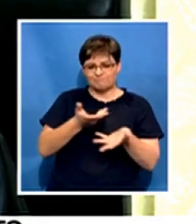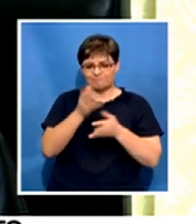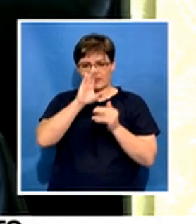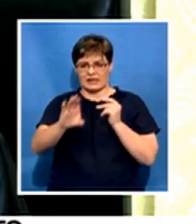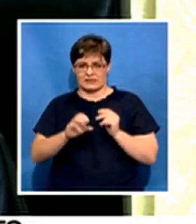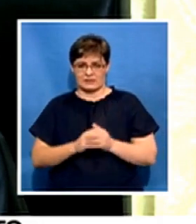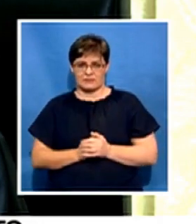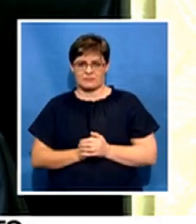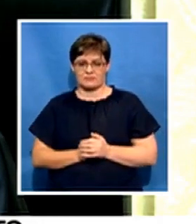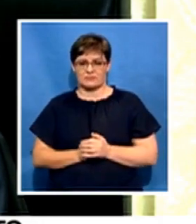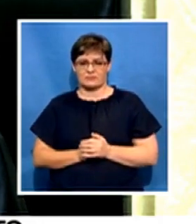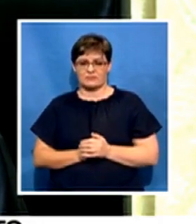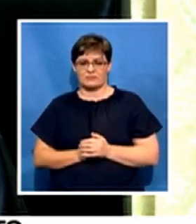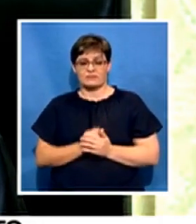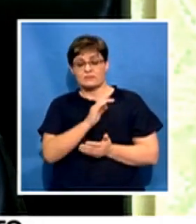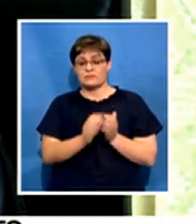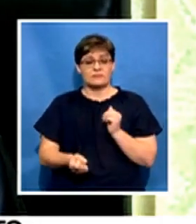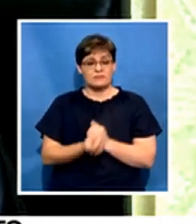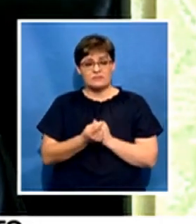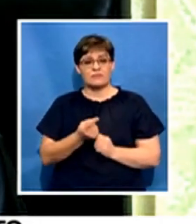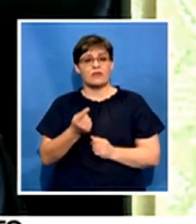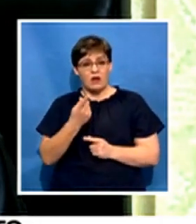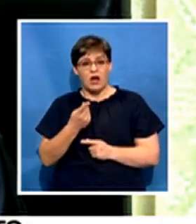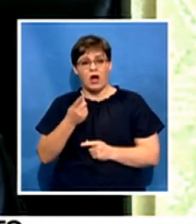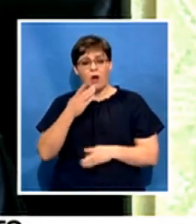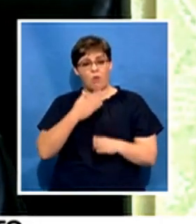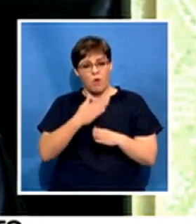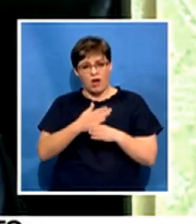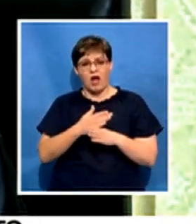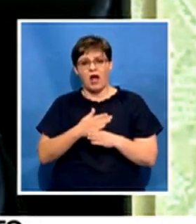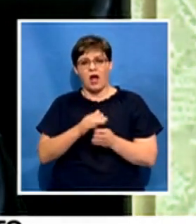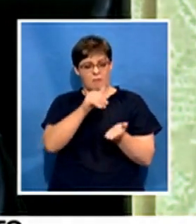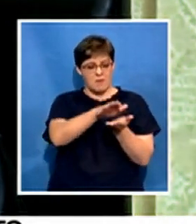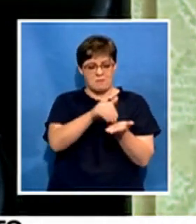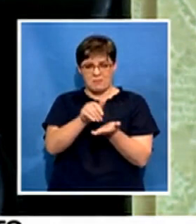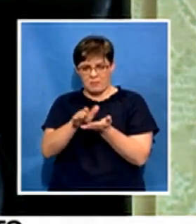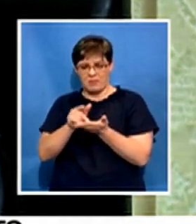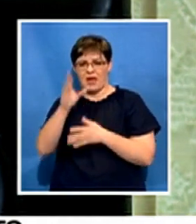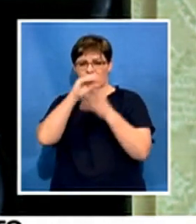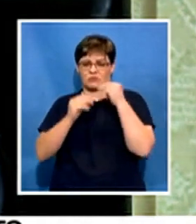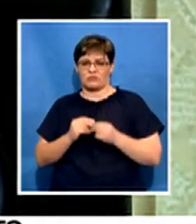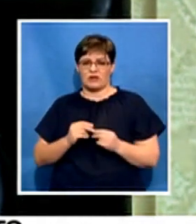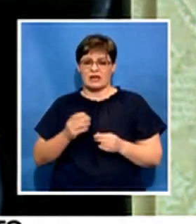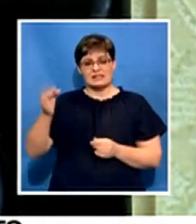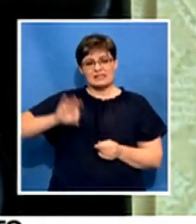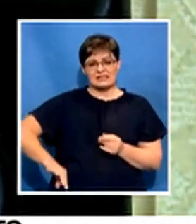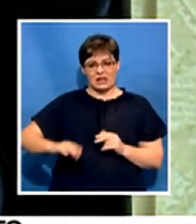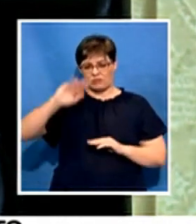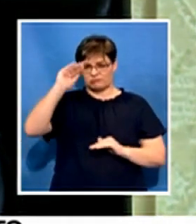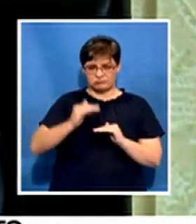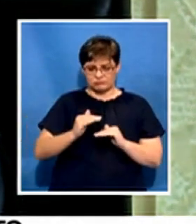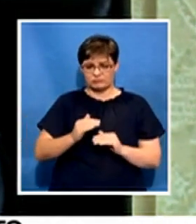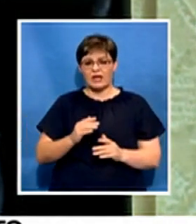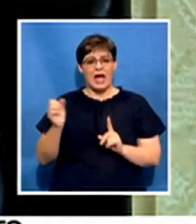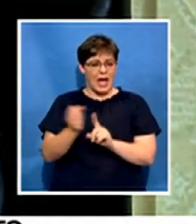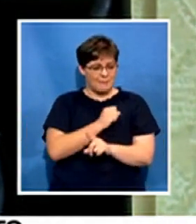workers are already experiencing a wave of retrenchment, salary cuts, and other labor abuses. They will now